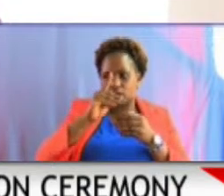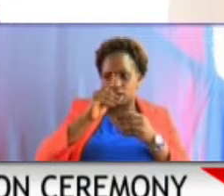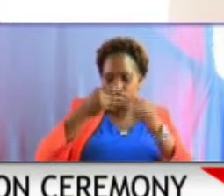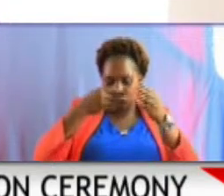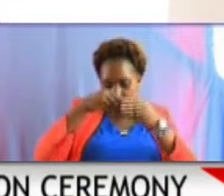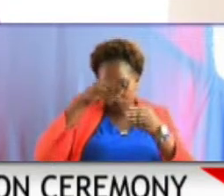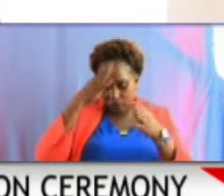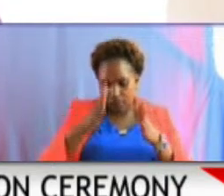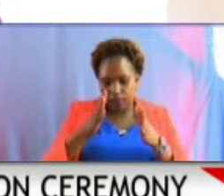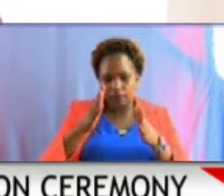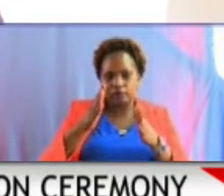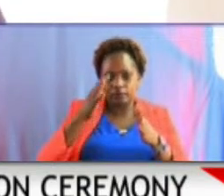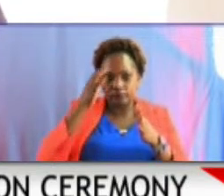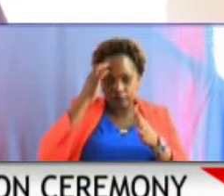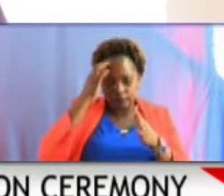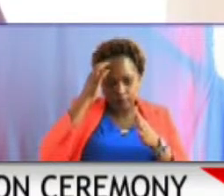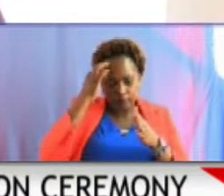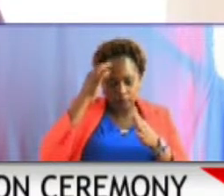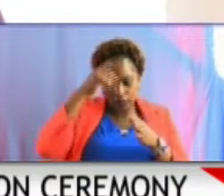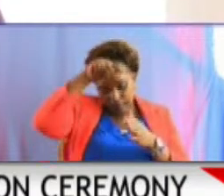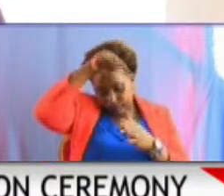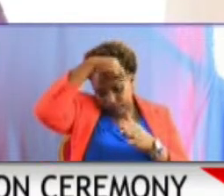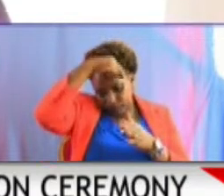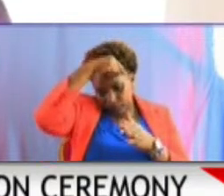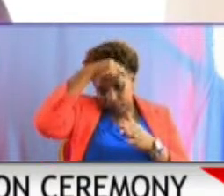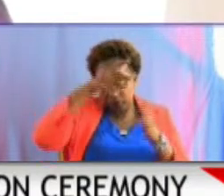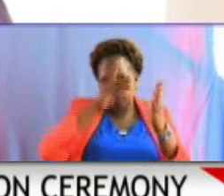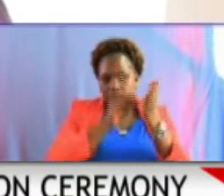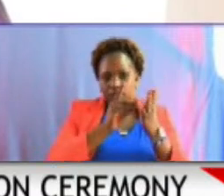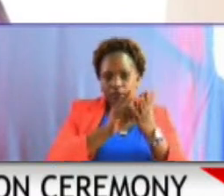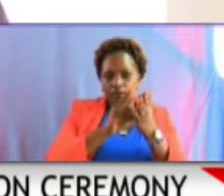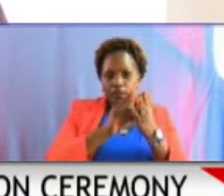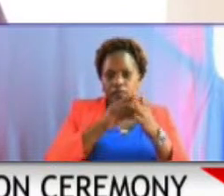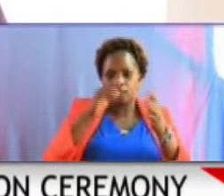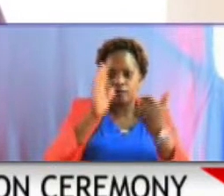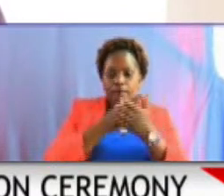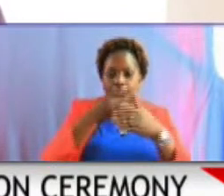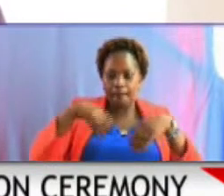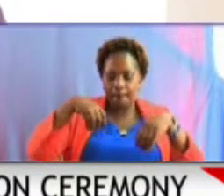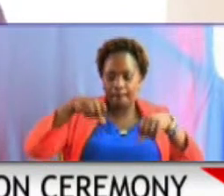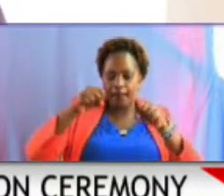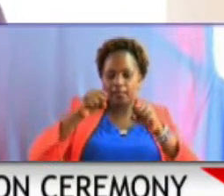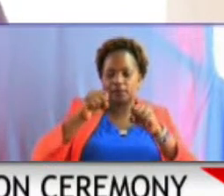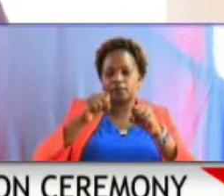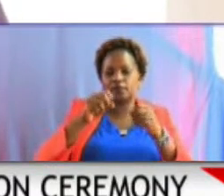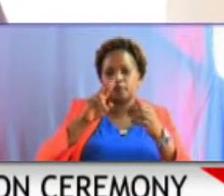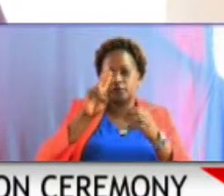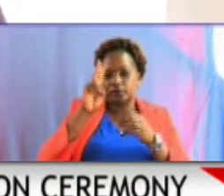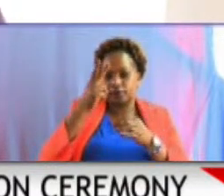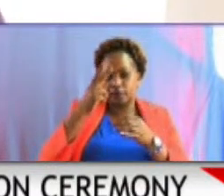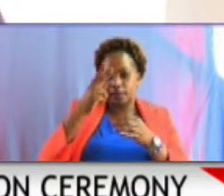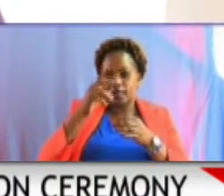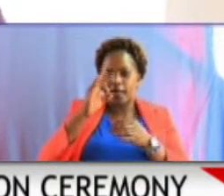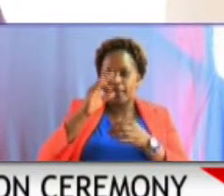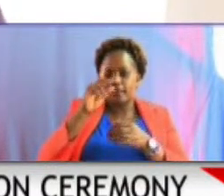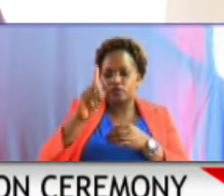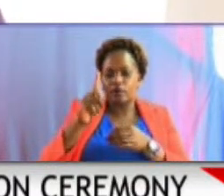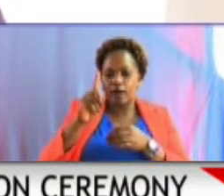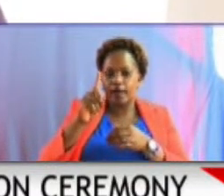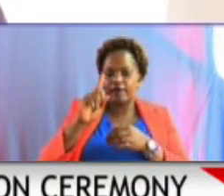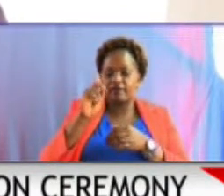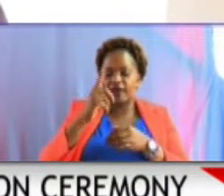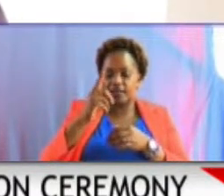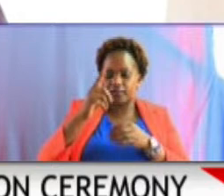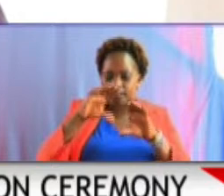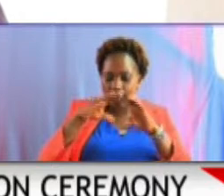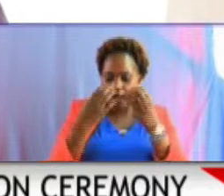students or graduates, 12 masters, and 31 first-class honors